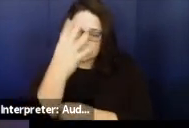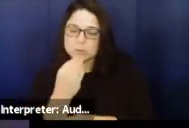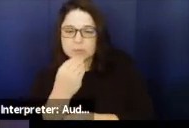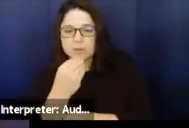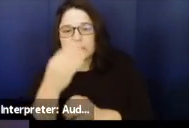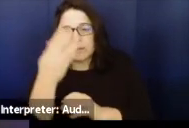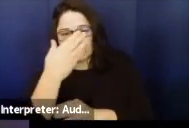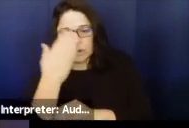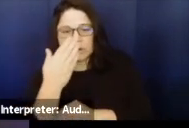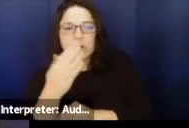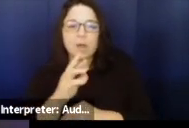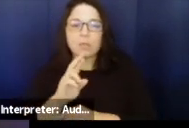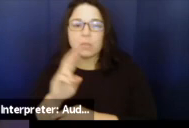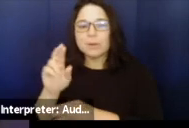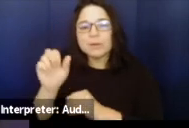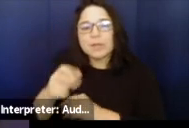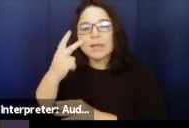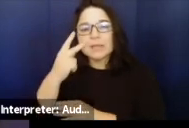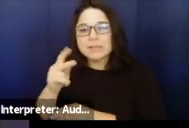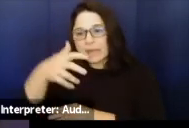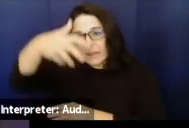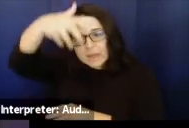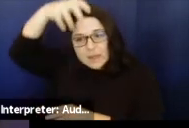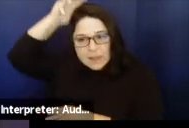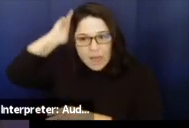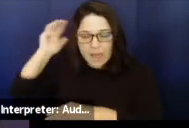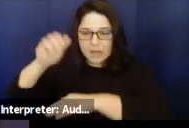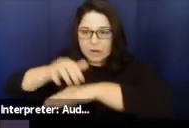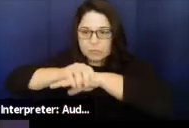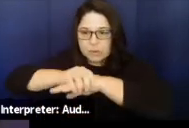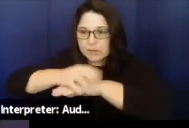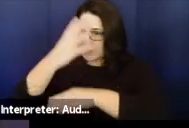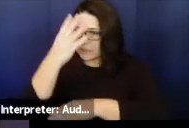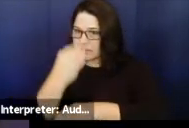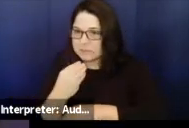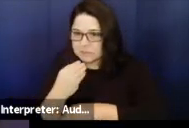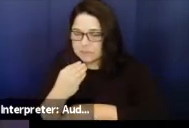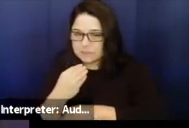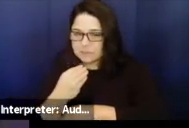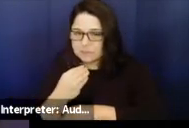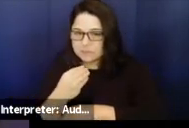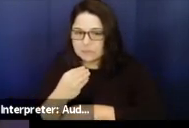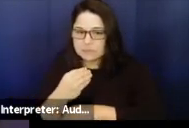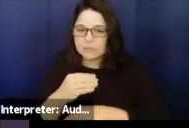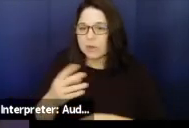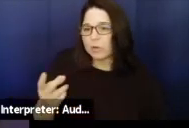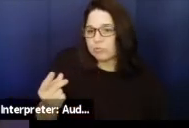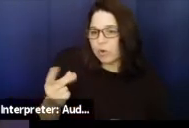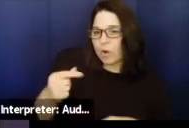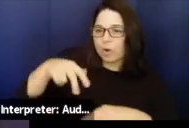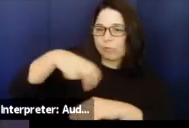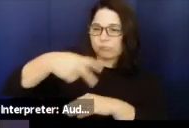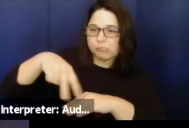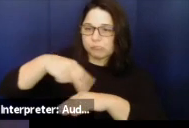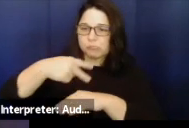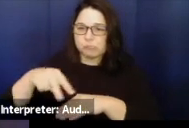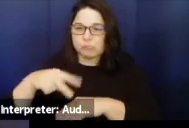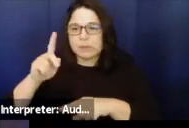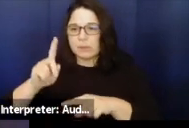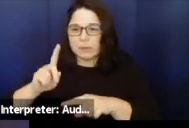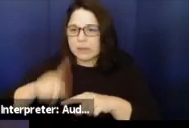right-hand side, you see the Lion of Britain sleeps, and not even a little dog dancing on its back can wake it